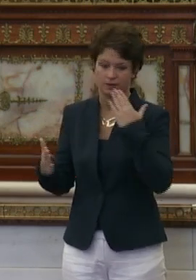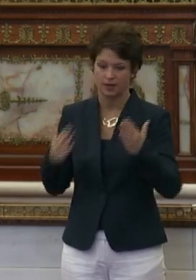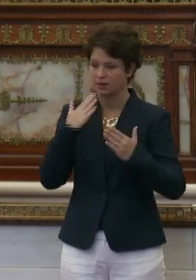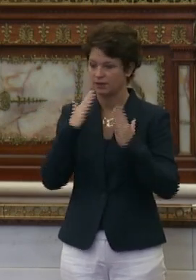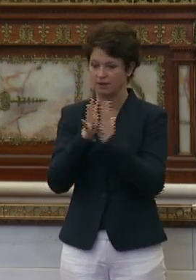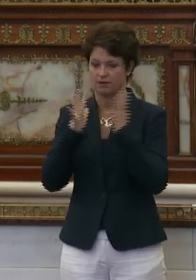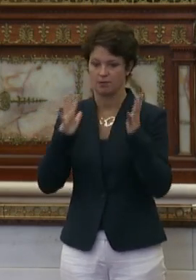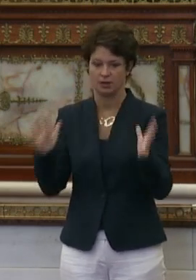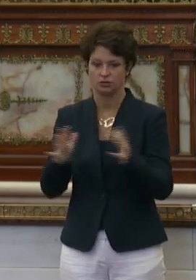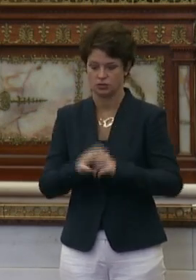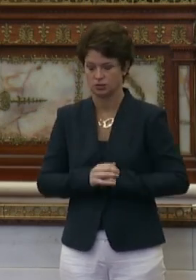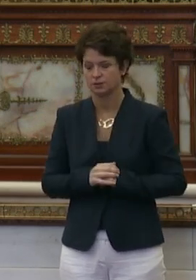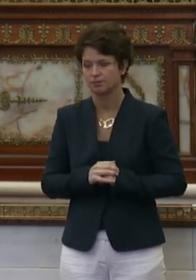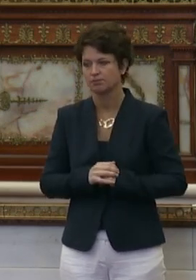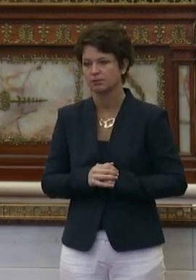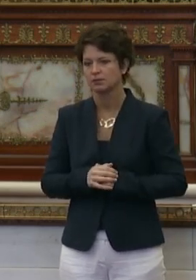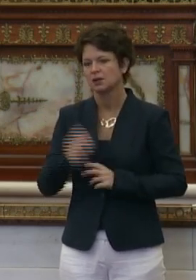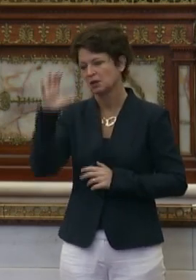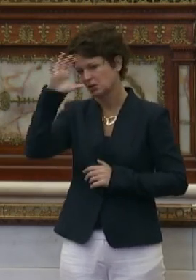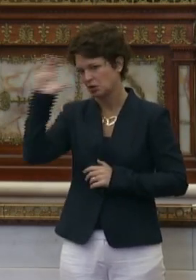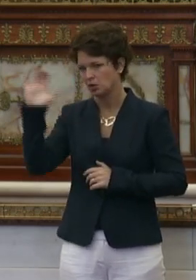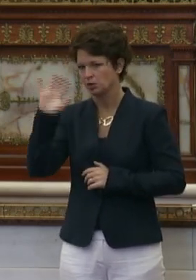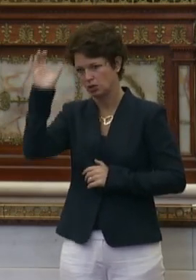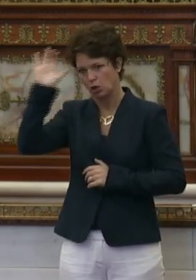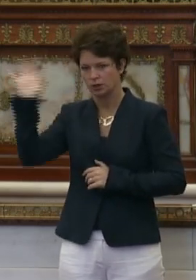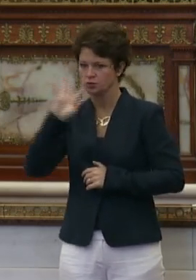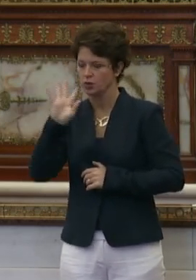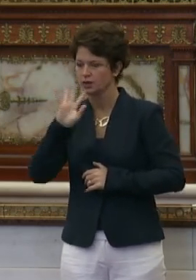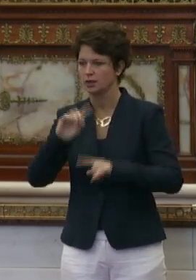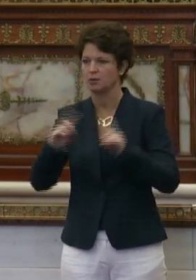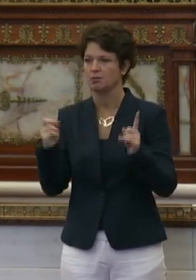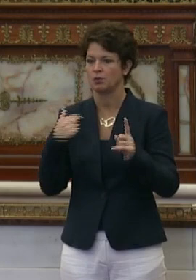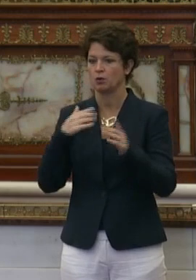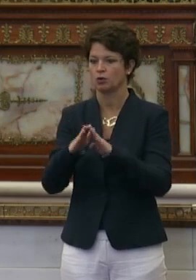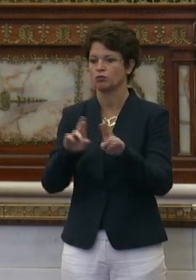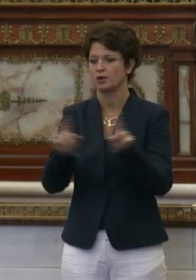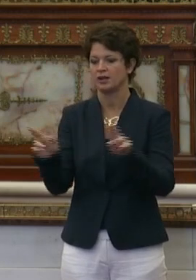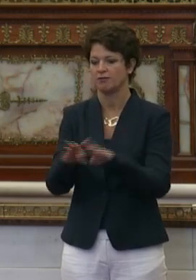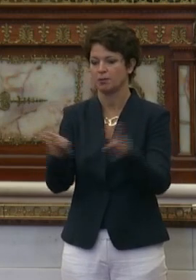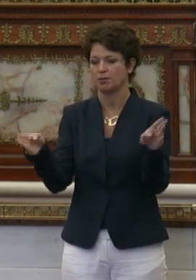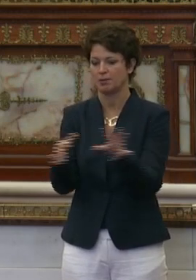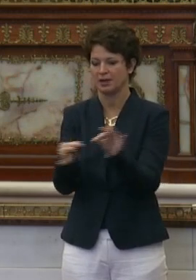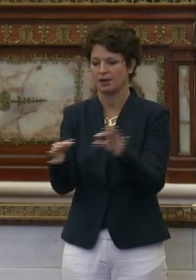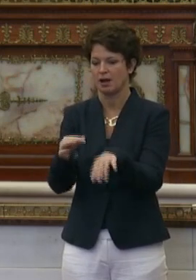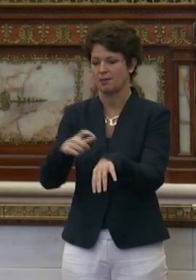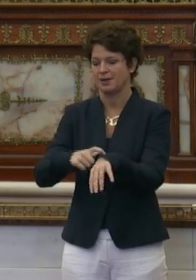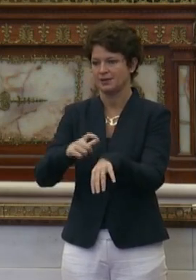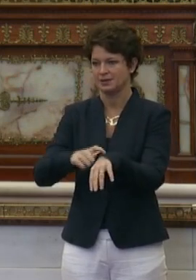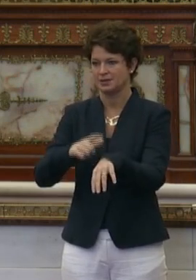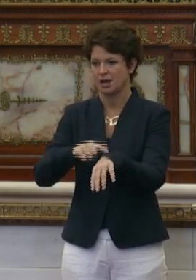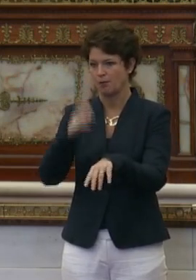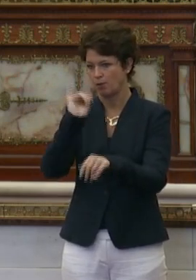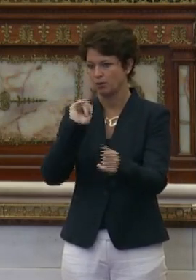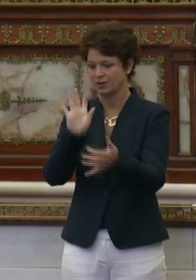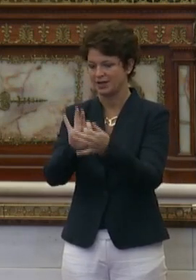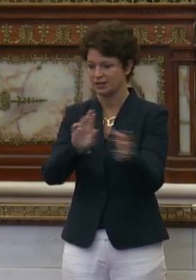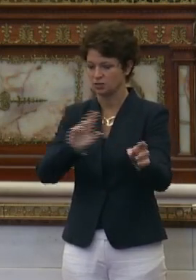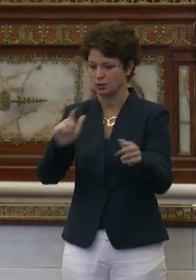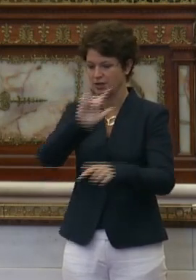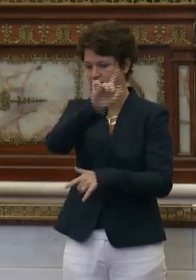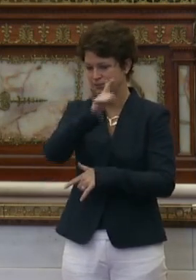Thank you very much. We are ready for our public comment session, so I hope you all are connected and ready to